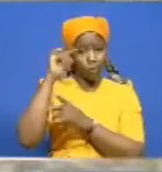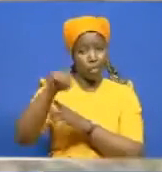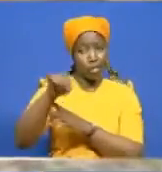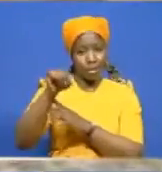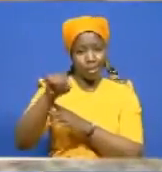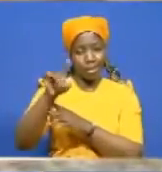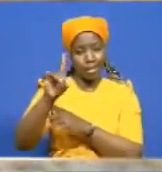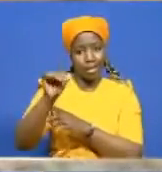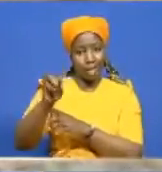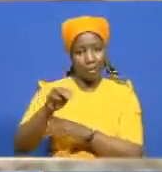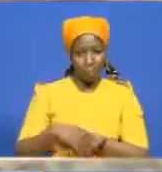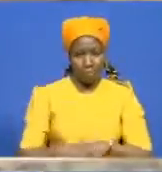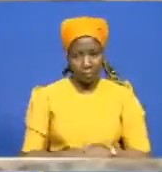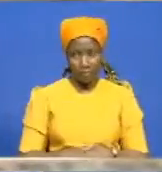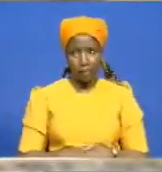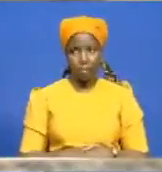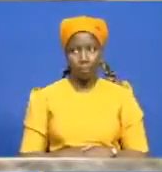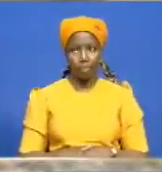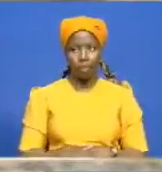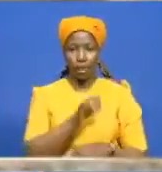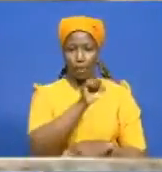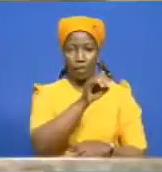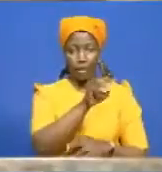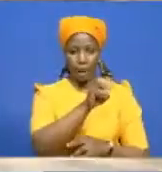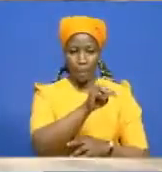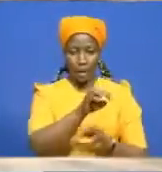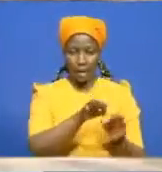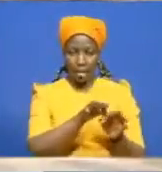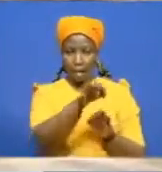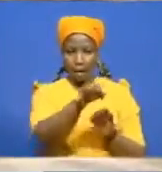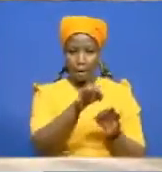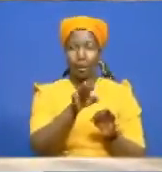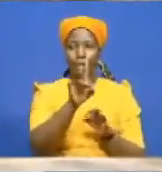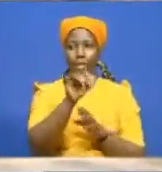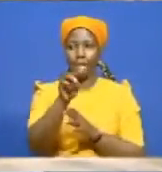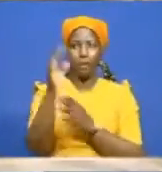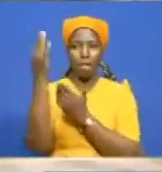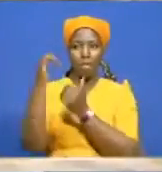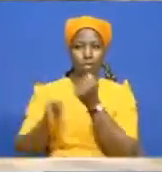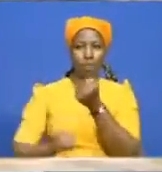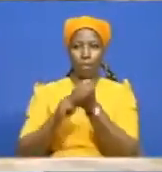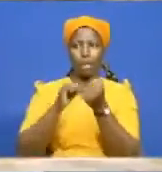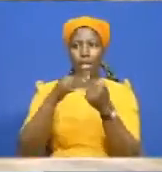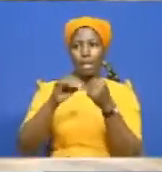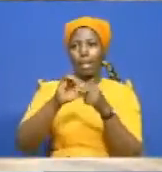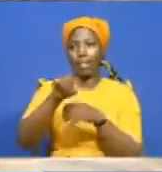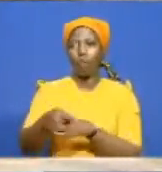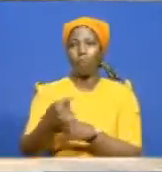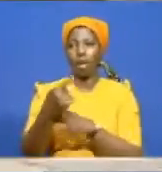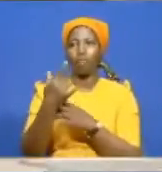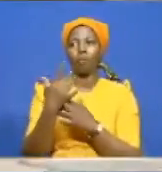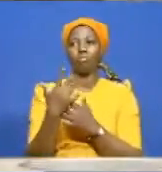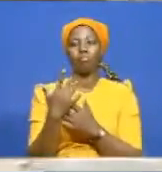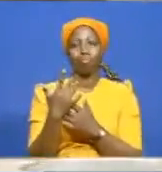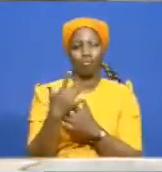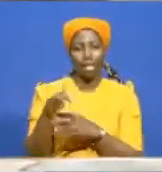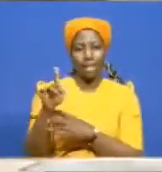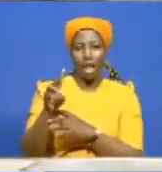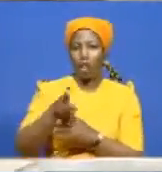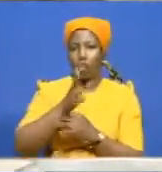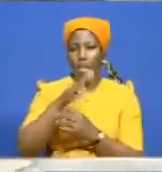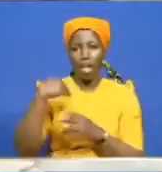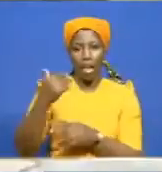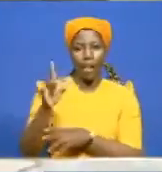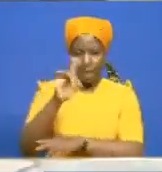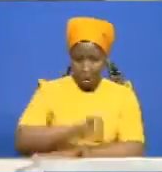dam. The 30 meters high dam was anticipated to produce 38,000 cubic meters of water per day and